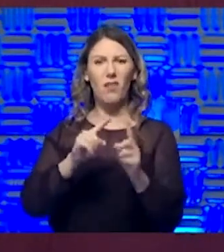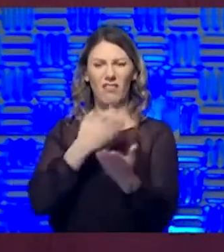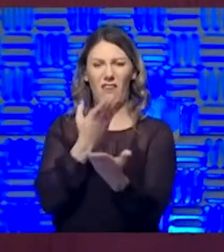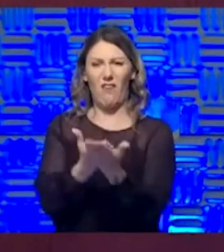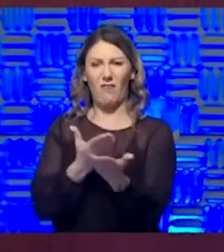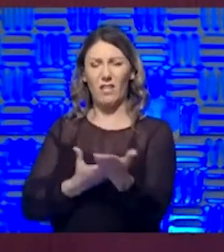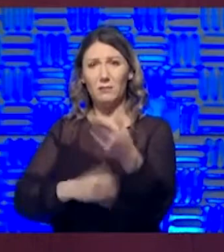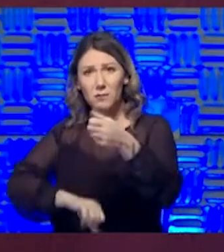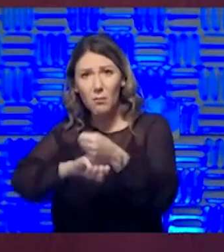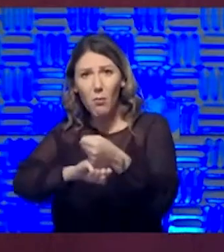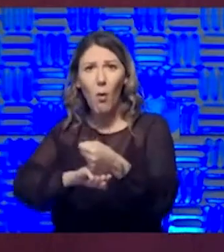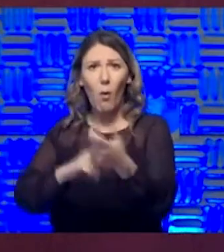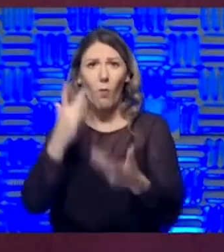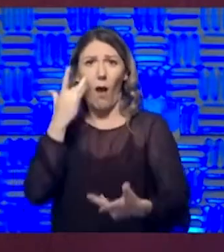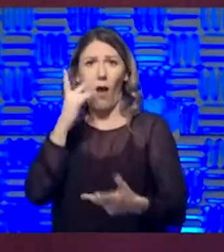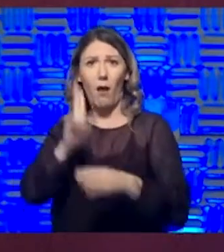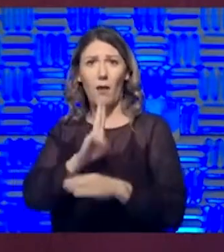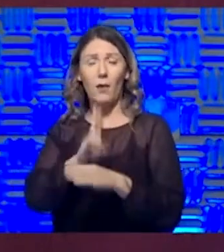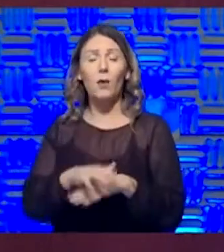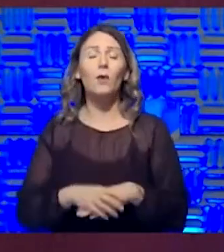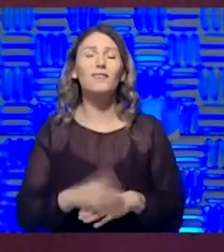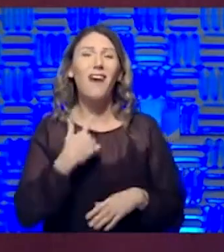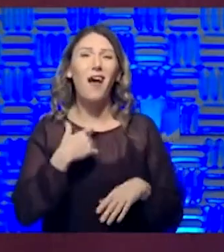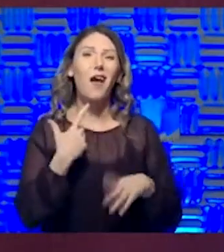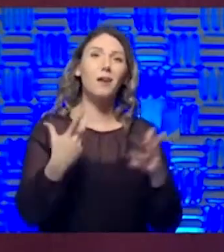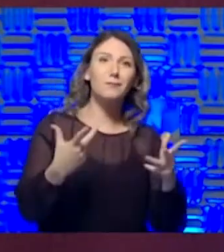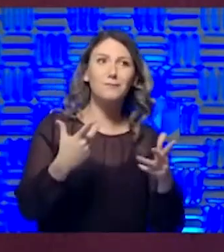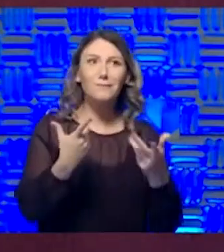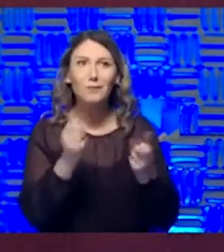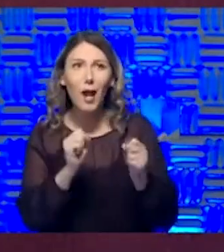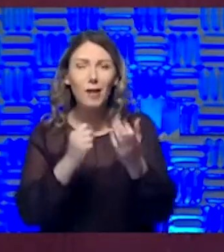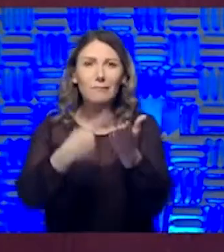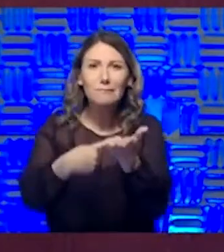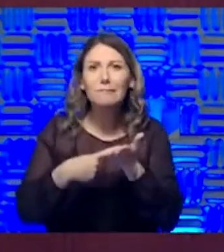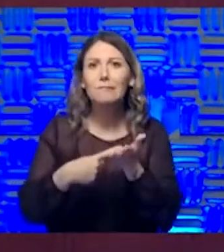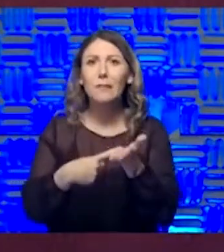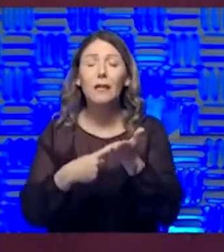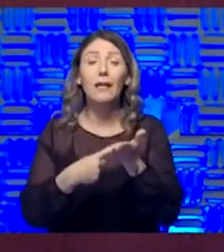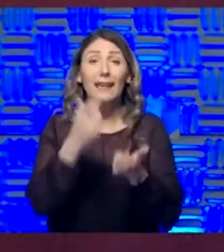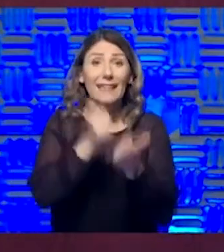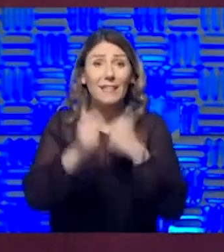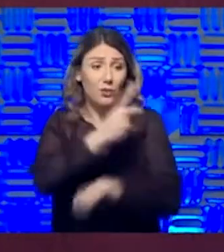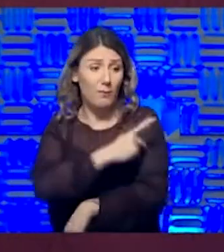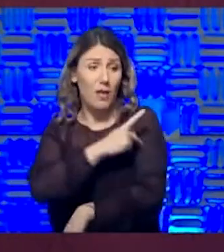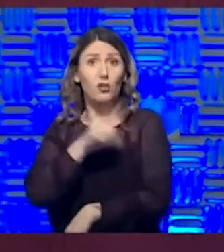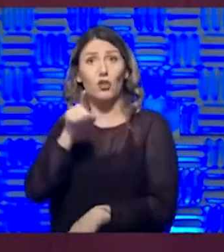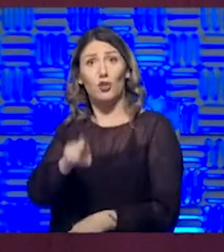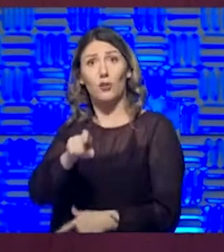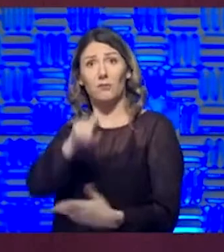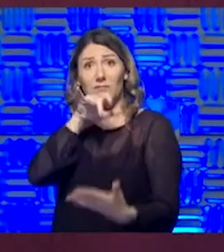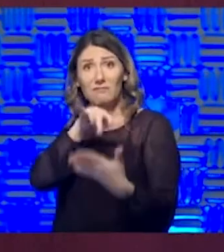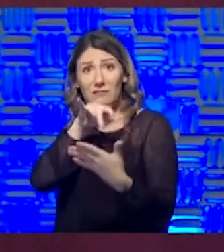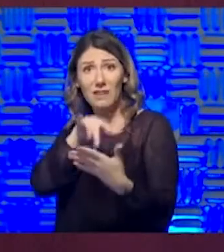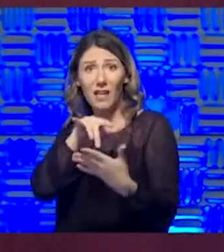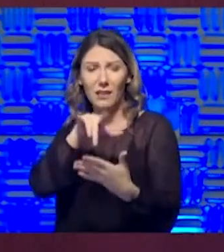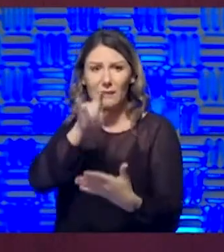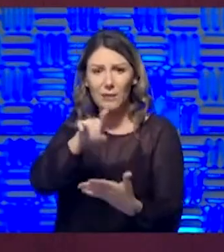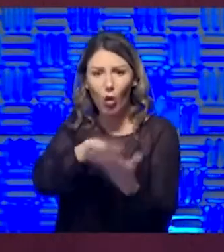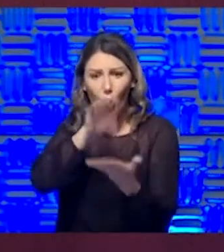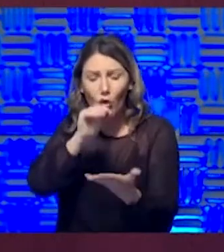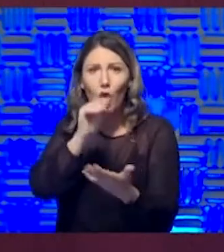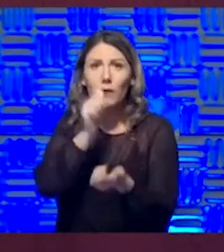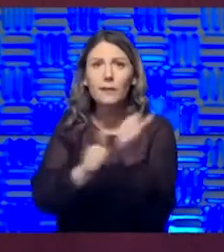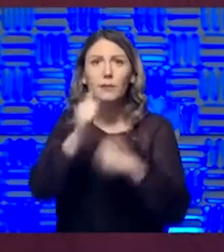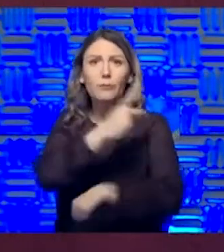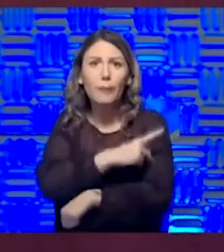behind it. So I almost argue that every patient we should be treating should be in a study because we should be learning from every patient and what